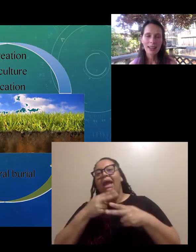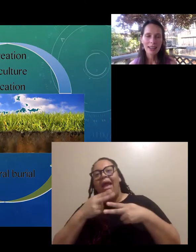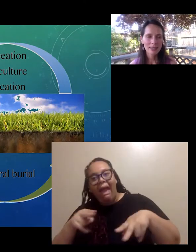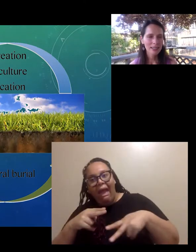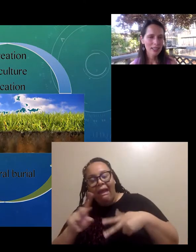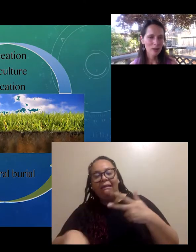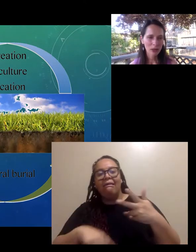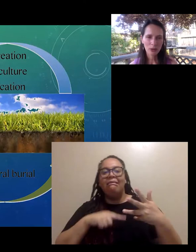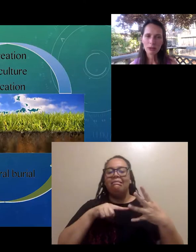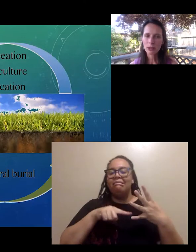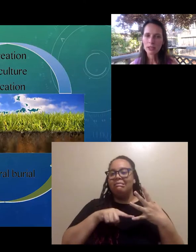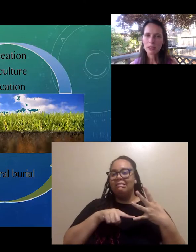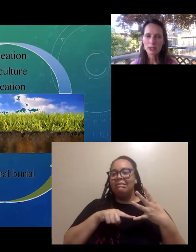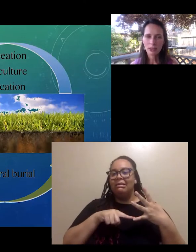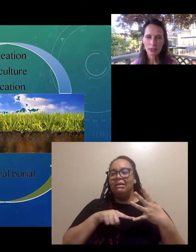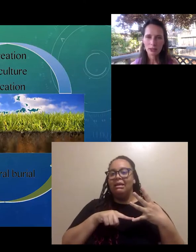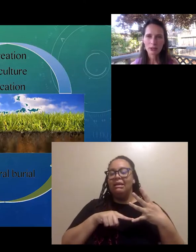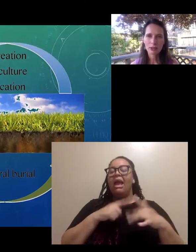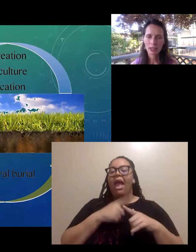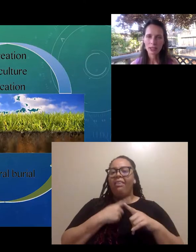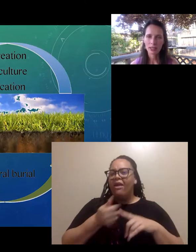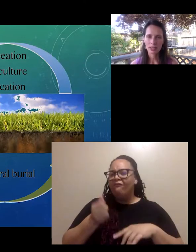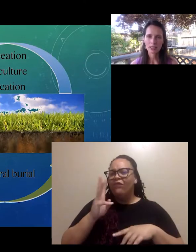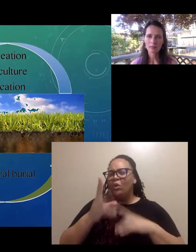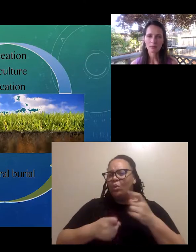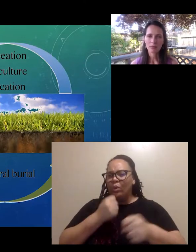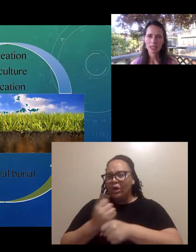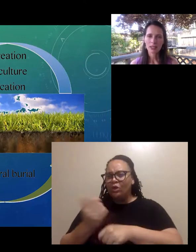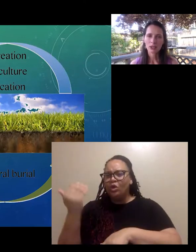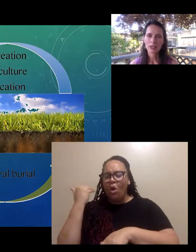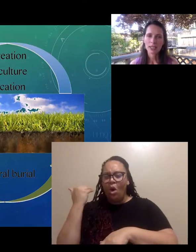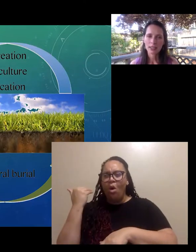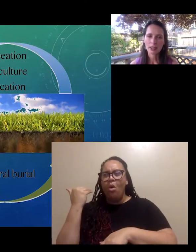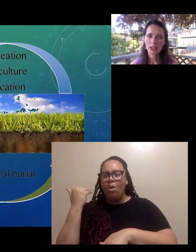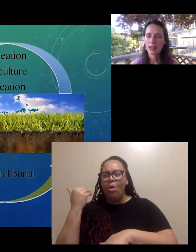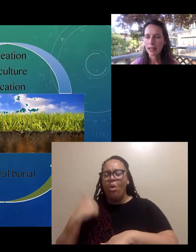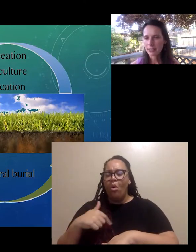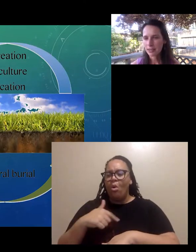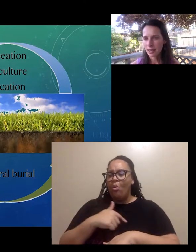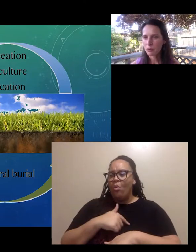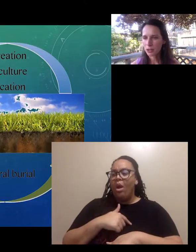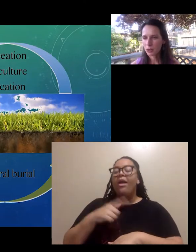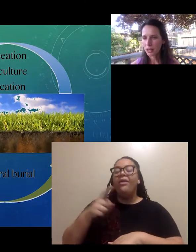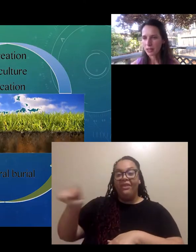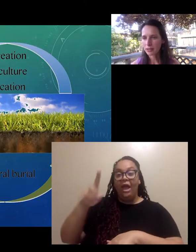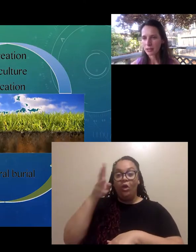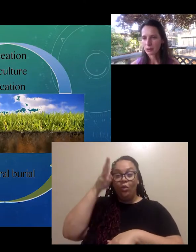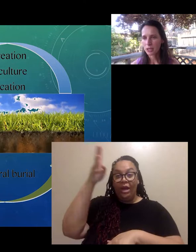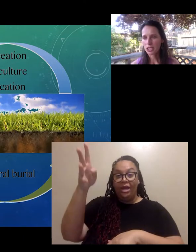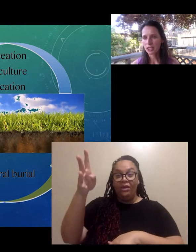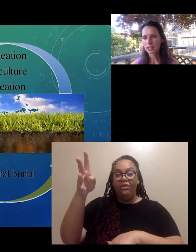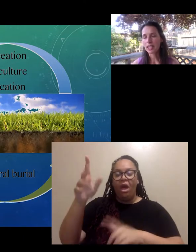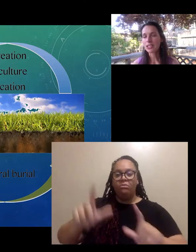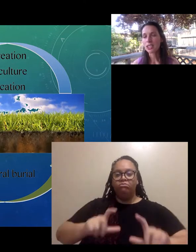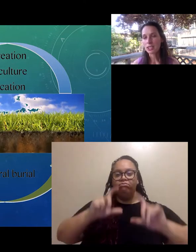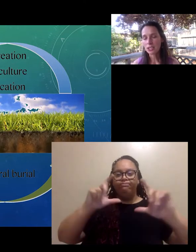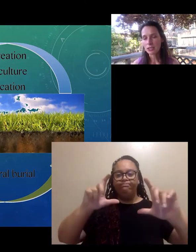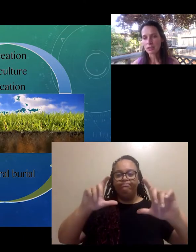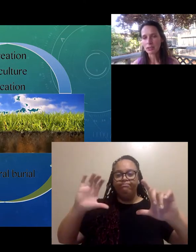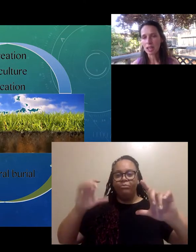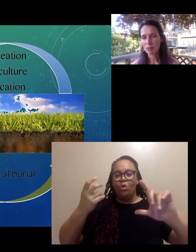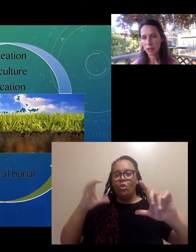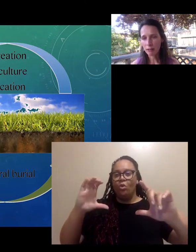And then about three or four years ago, they, um, created the crest at Willow Wit, which is an